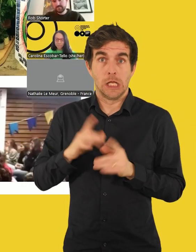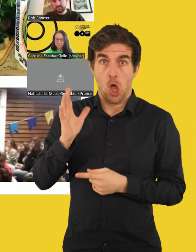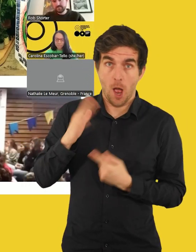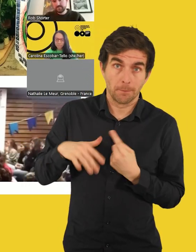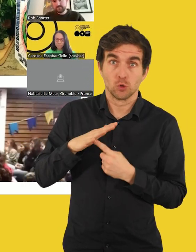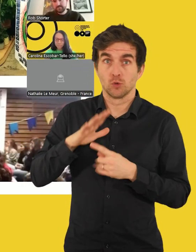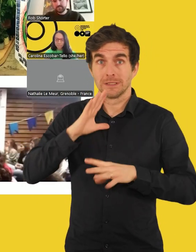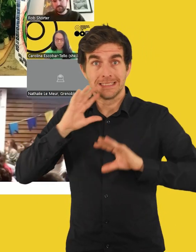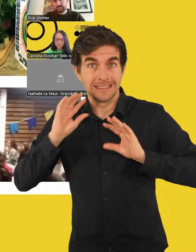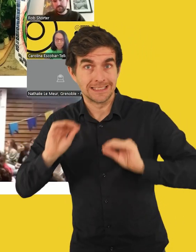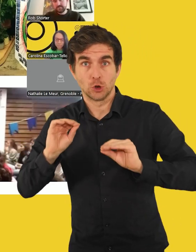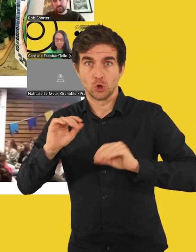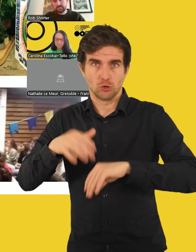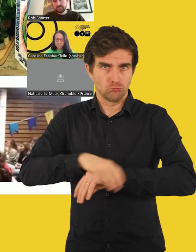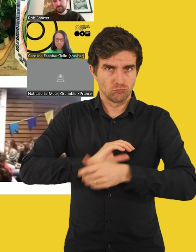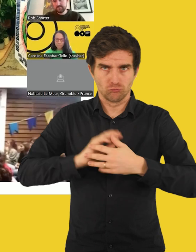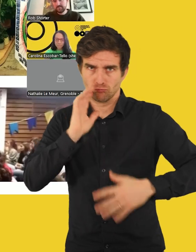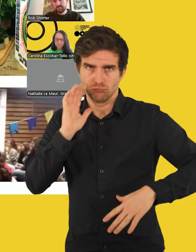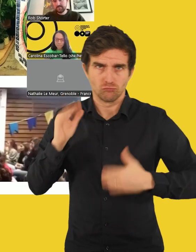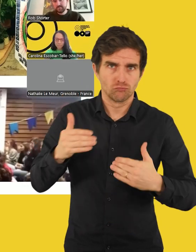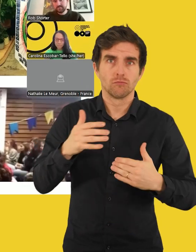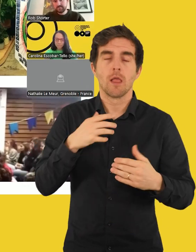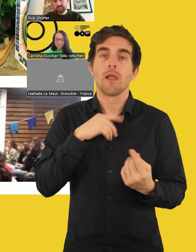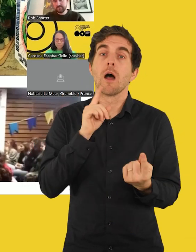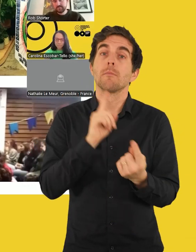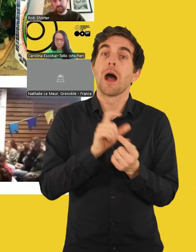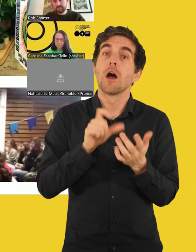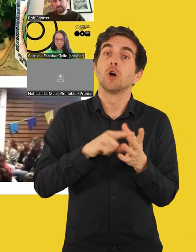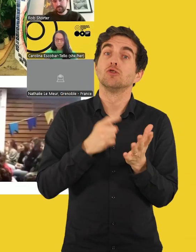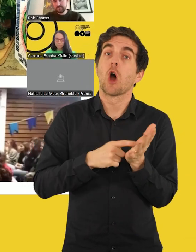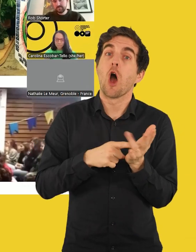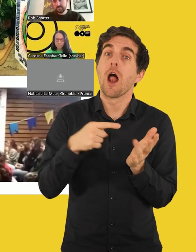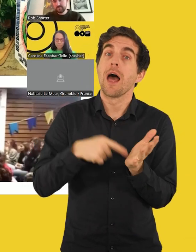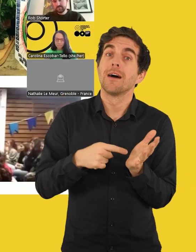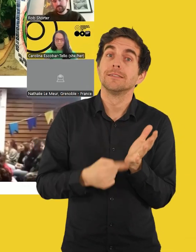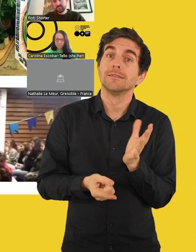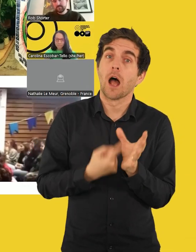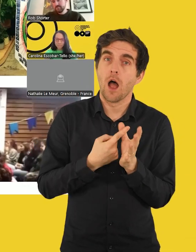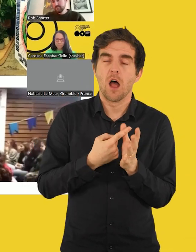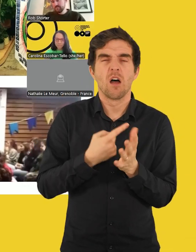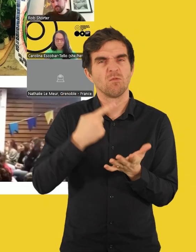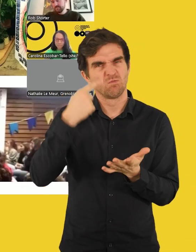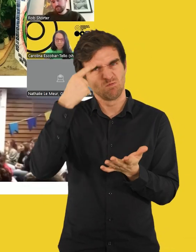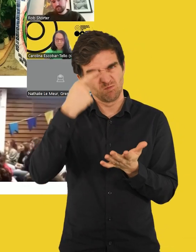and communities and teachers just putting it into practice. So when I met Carlota, we